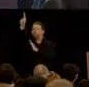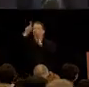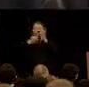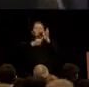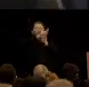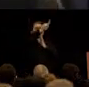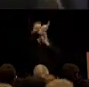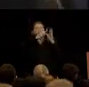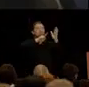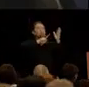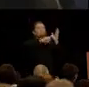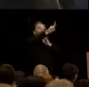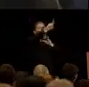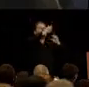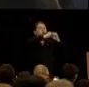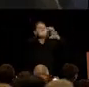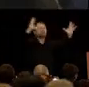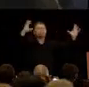bursting in